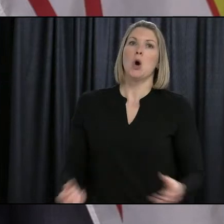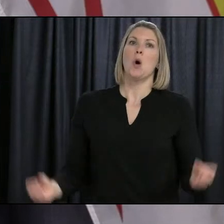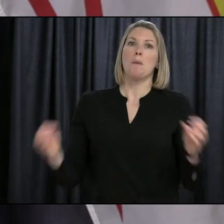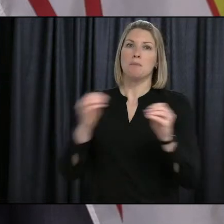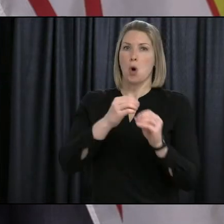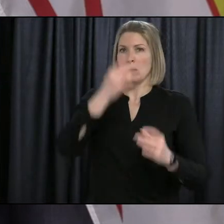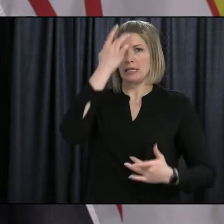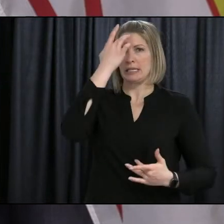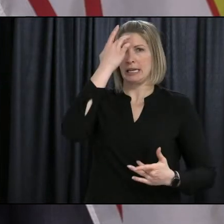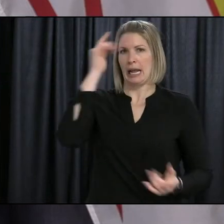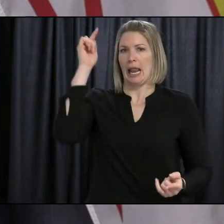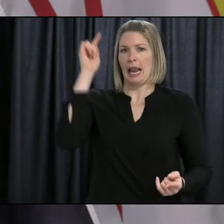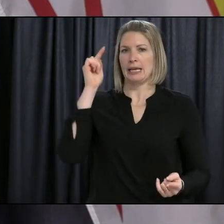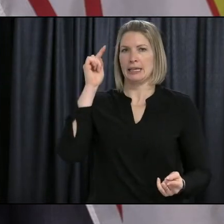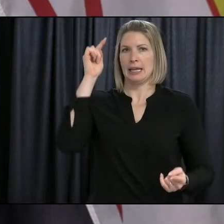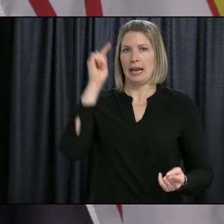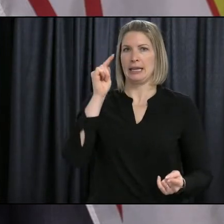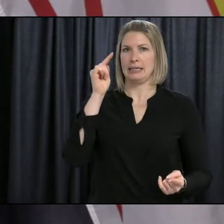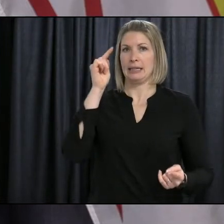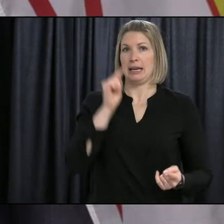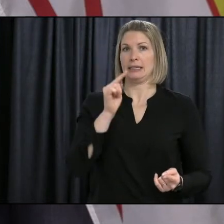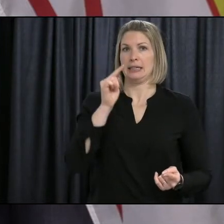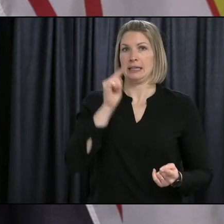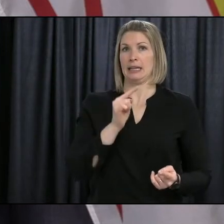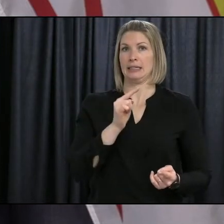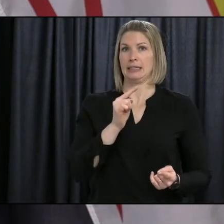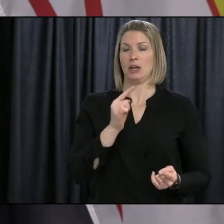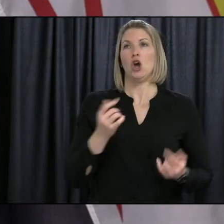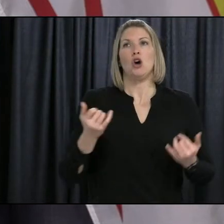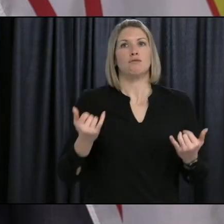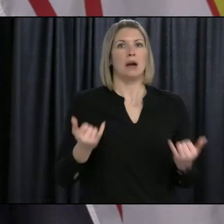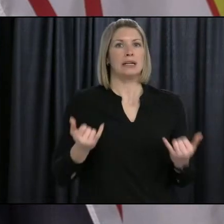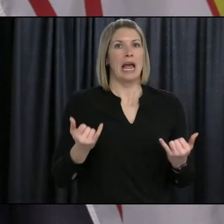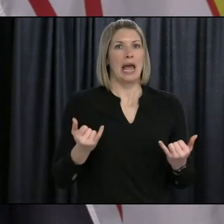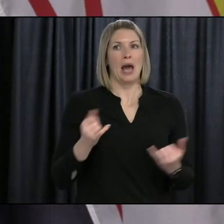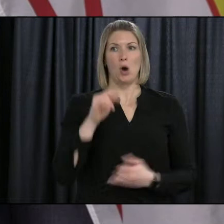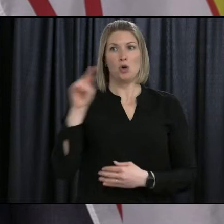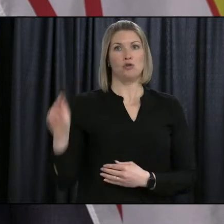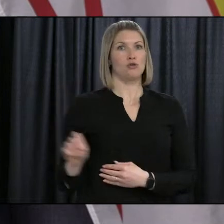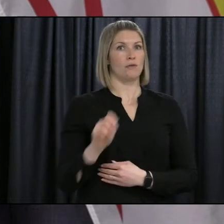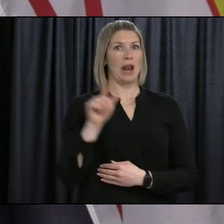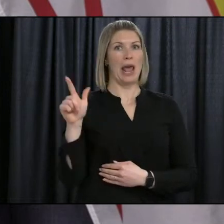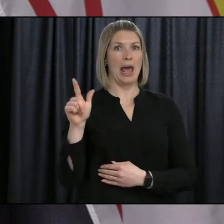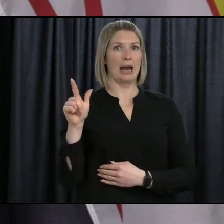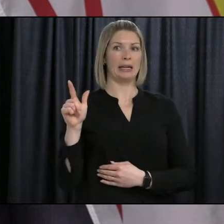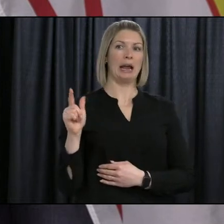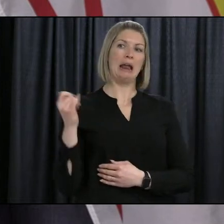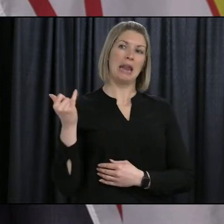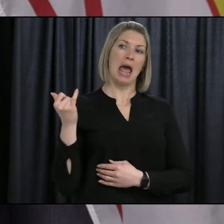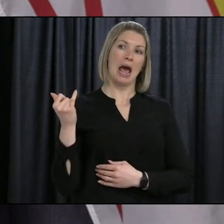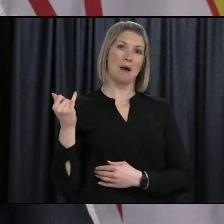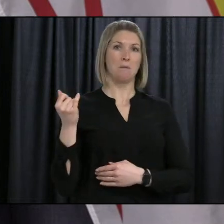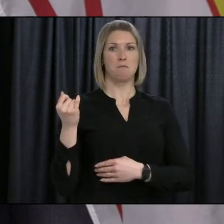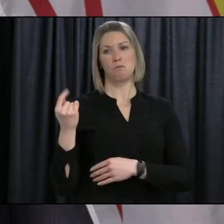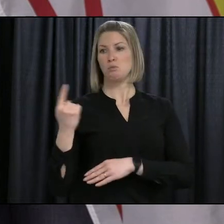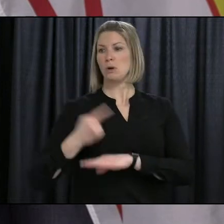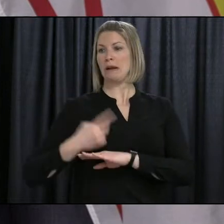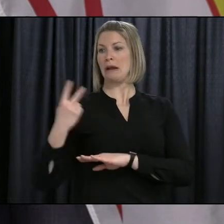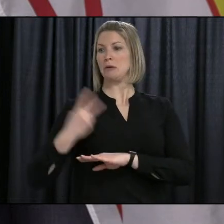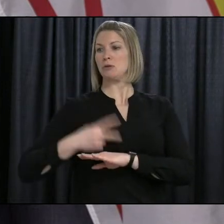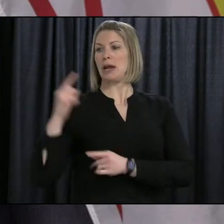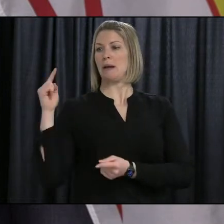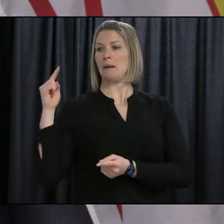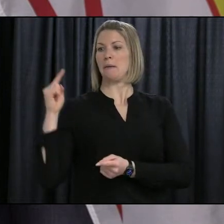that's been a trend over the last several weeks. I don't think we're at that same point here. We're still, having to